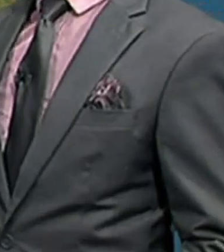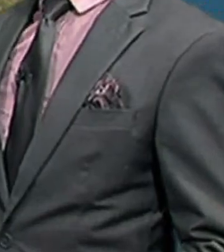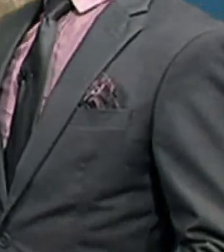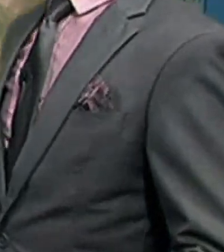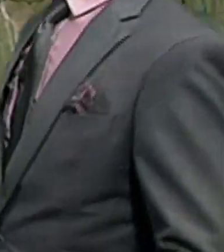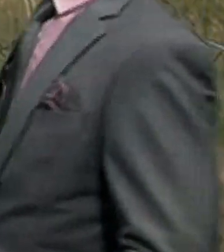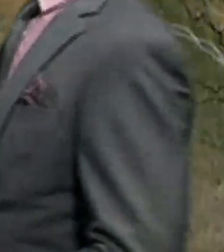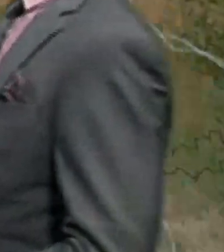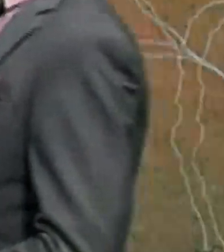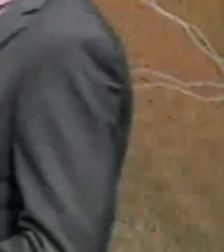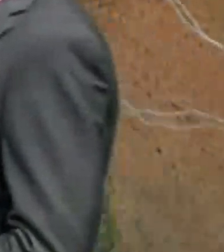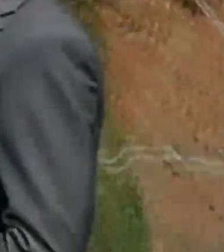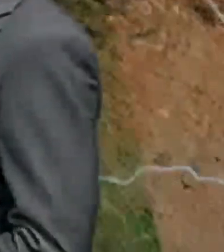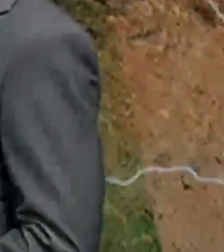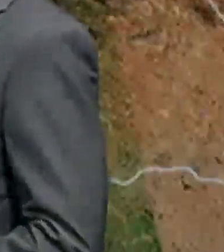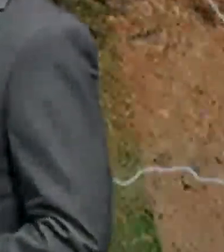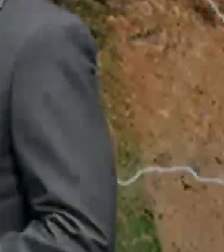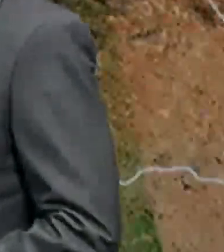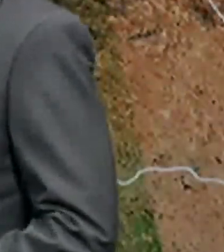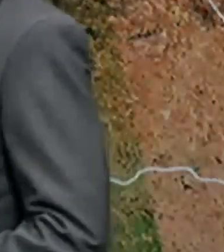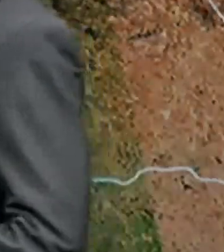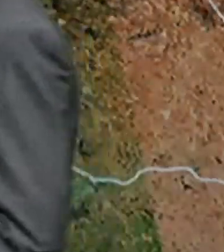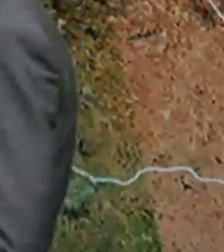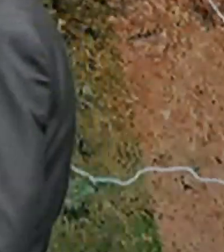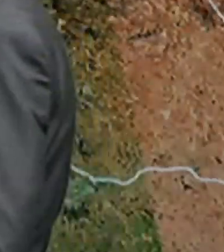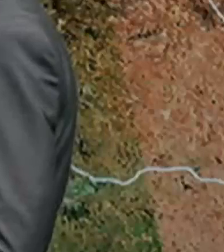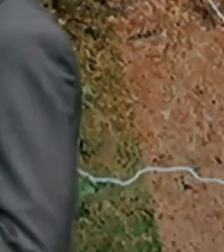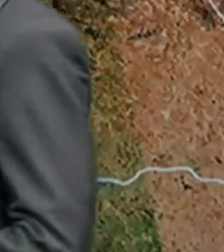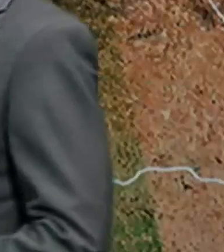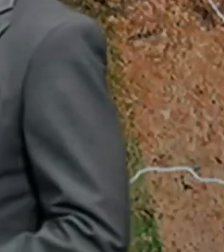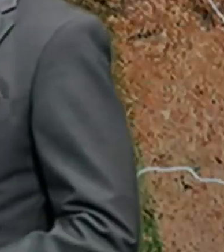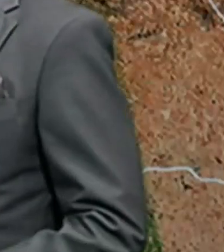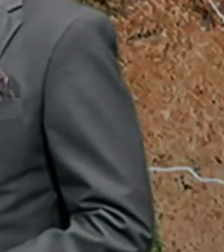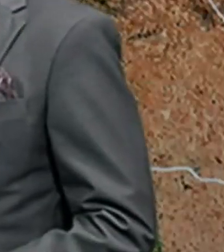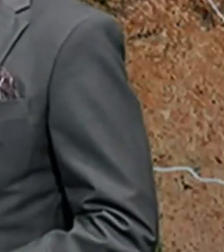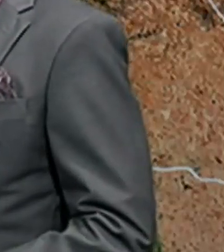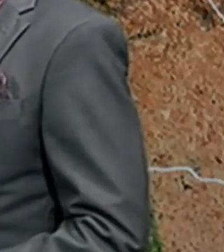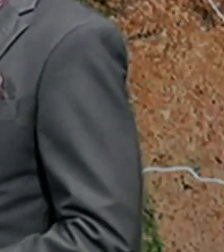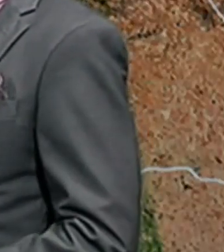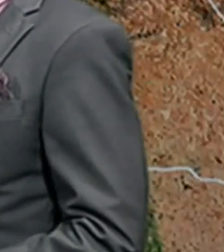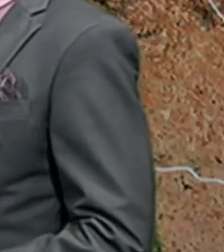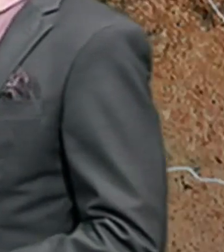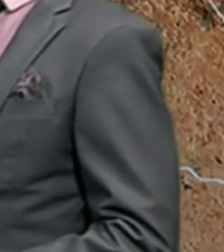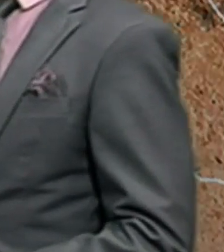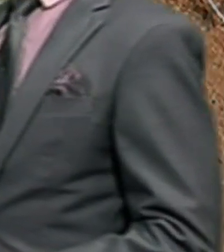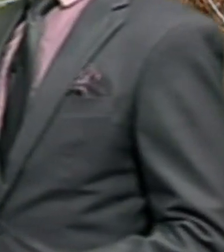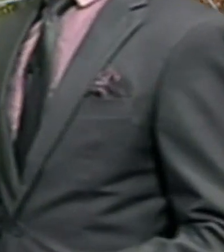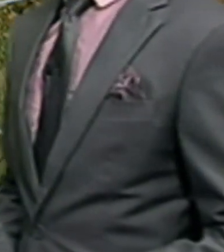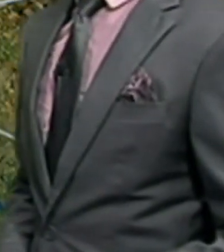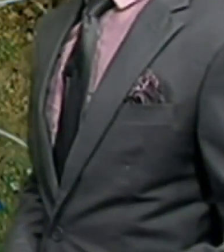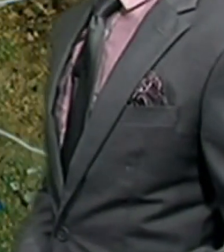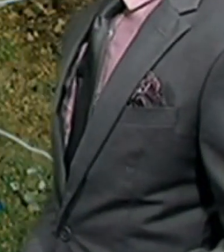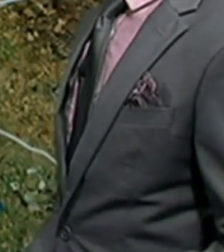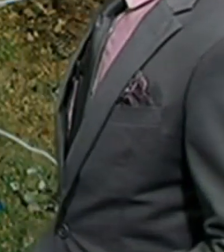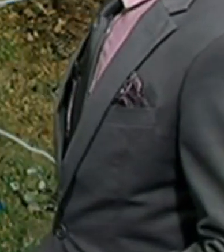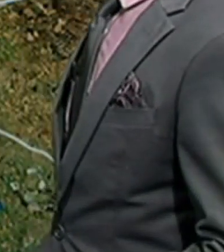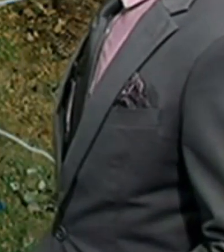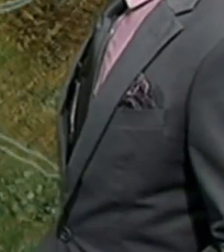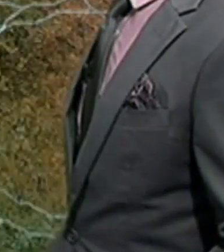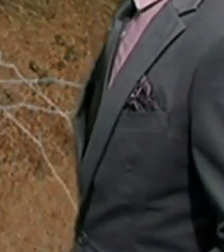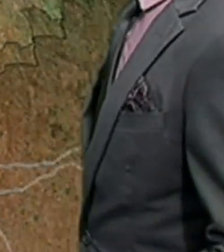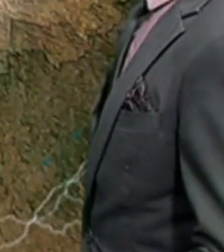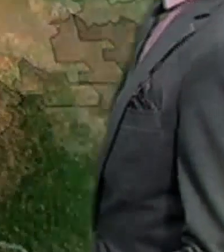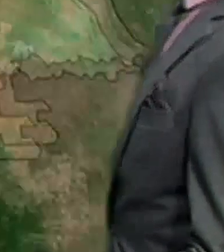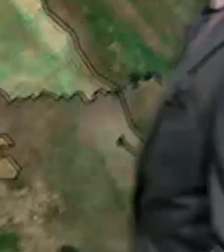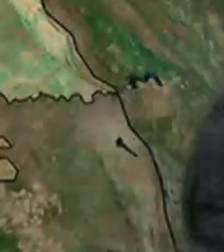senyakege gomme re ga re lebelela dikgaratha tša ditemperature tša rena letšatši la go sasa re lebetše re go bontšha go tla ba go fodile ga magareng ke tše 33 ka Pretoria mo le re